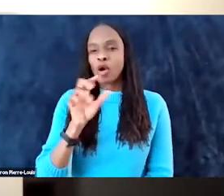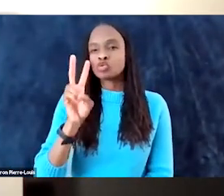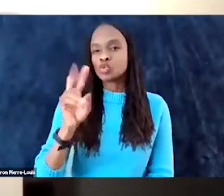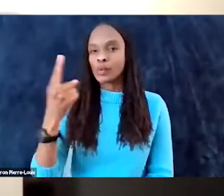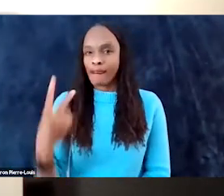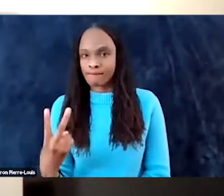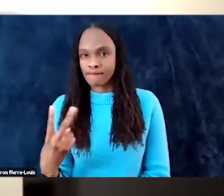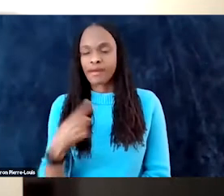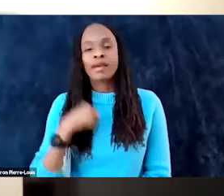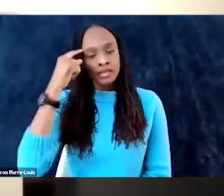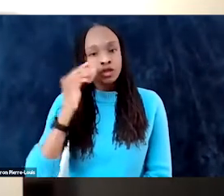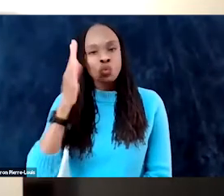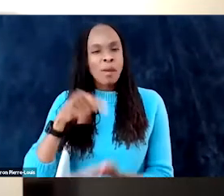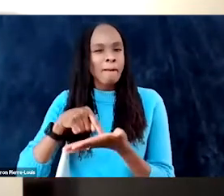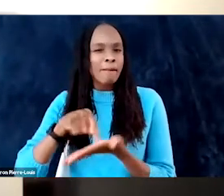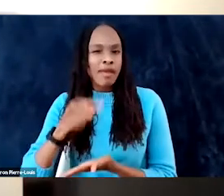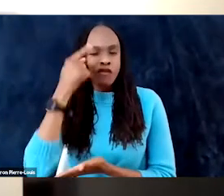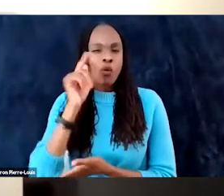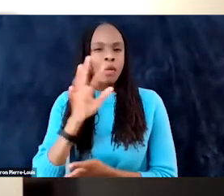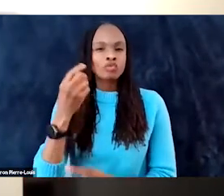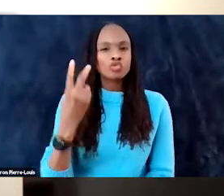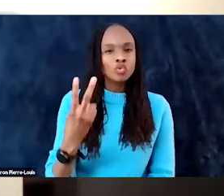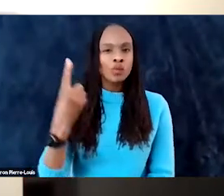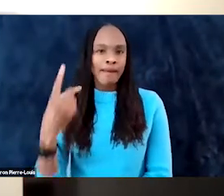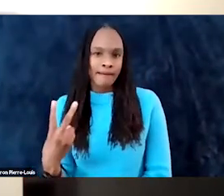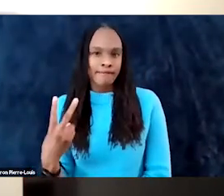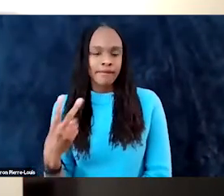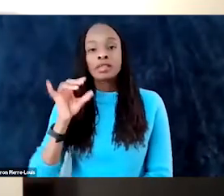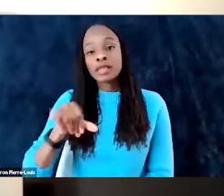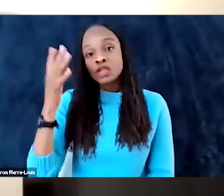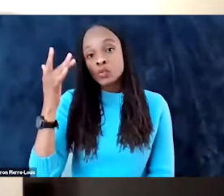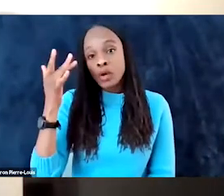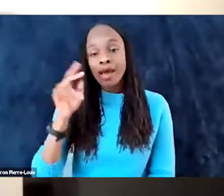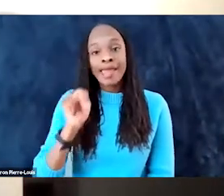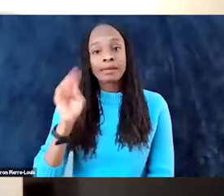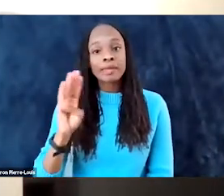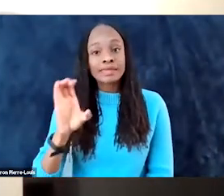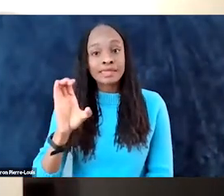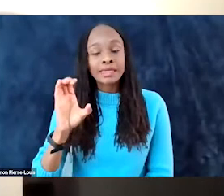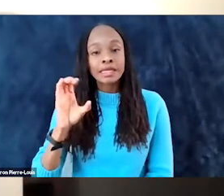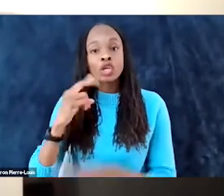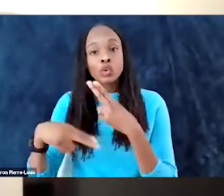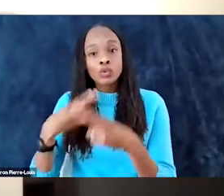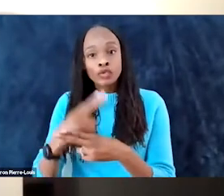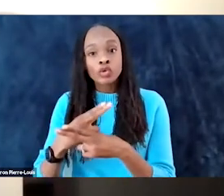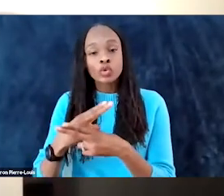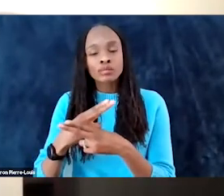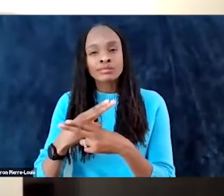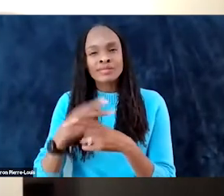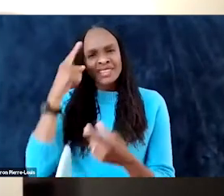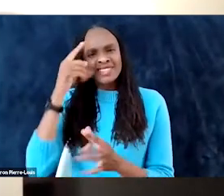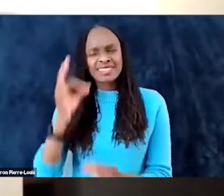think we're going to pay for about 2.5, which is why NBC Universal decided it was